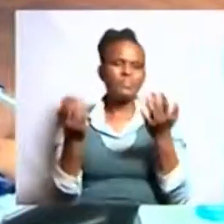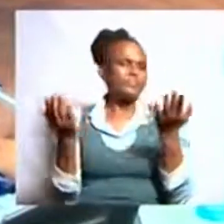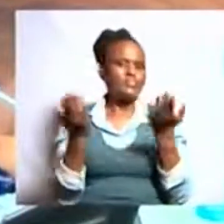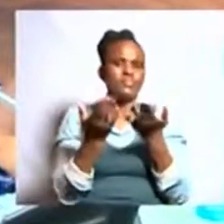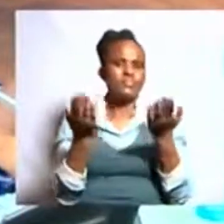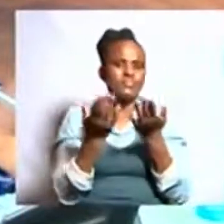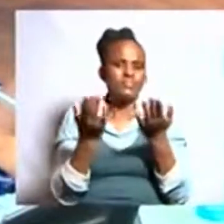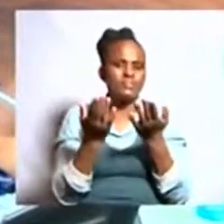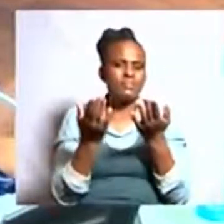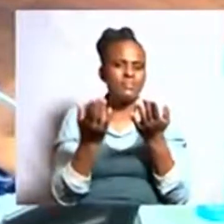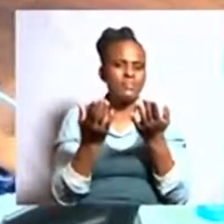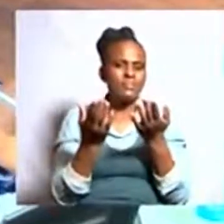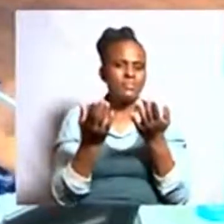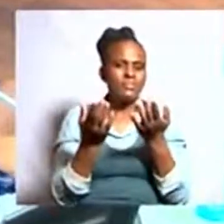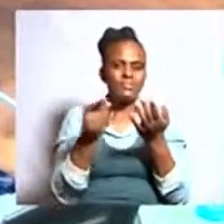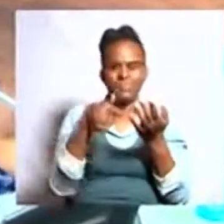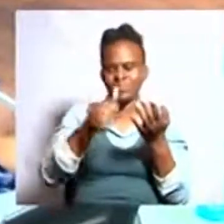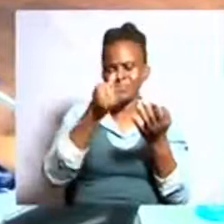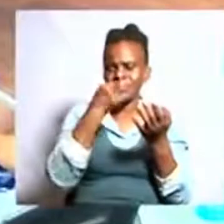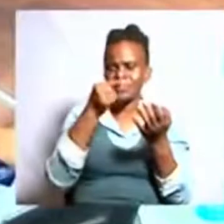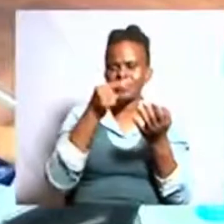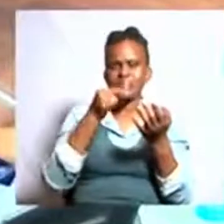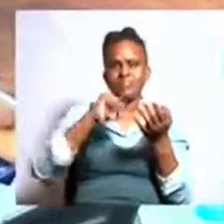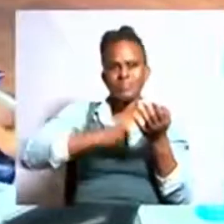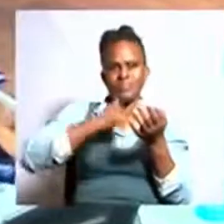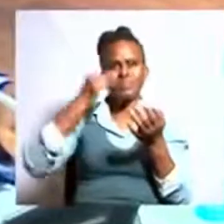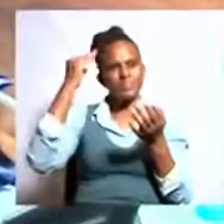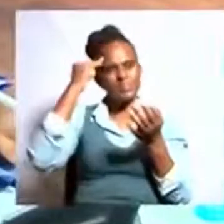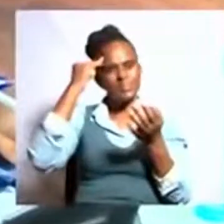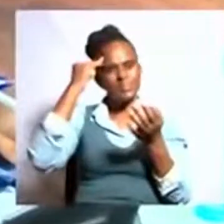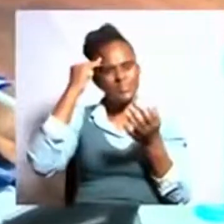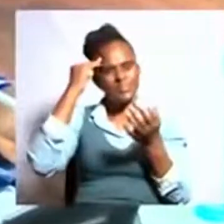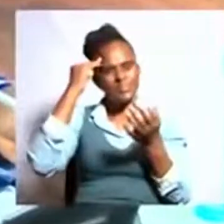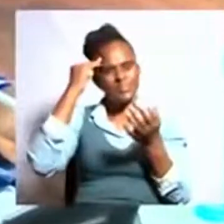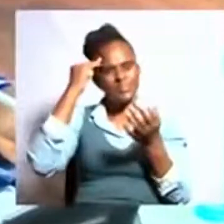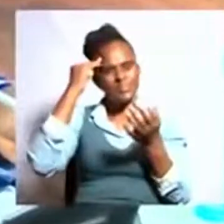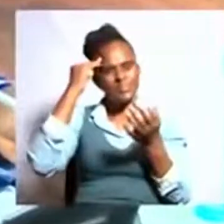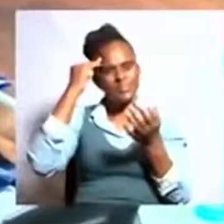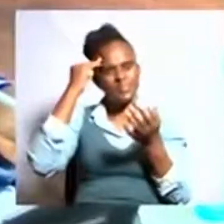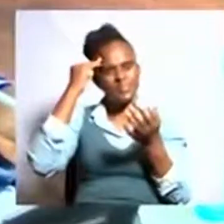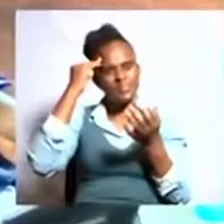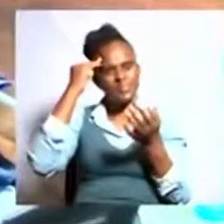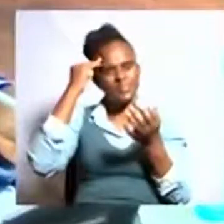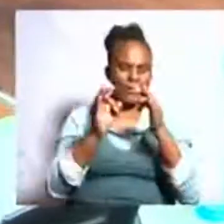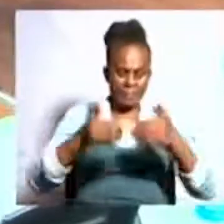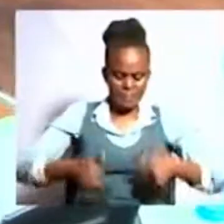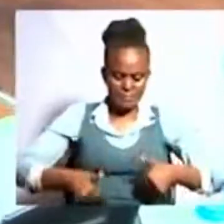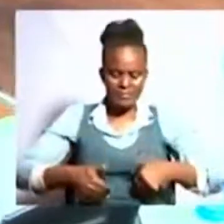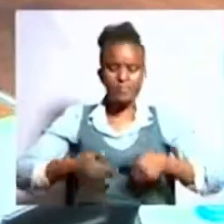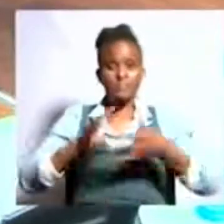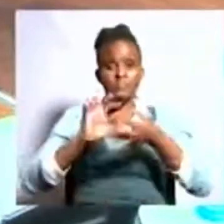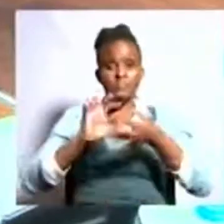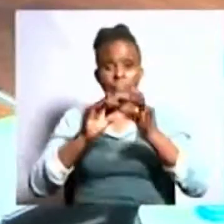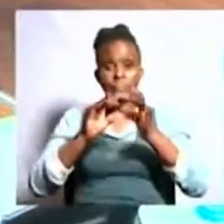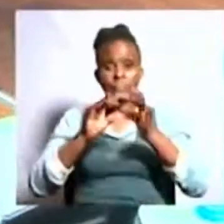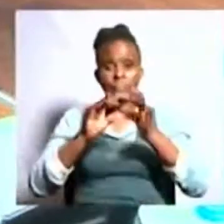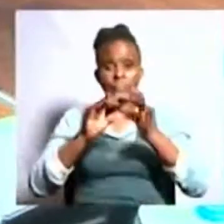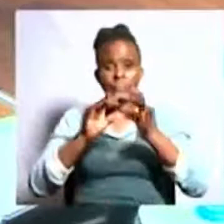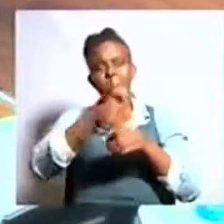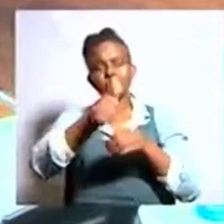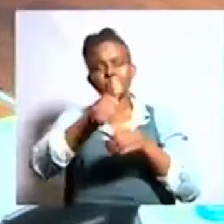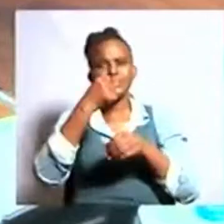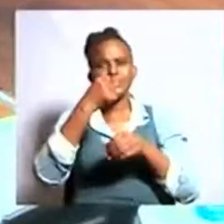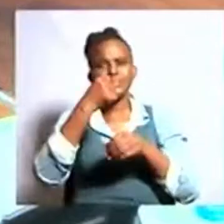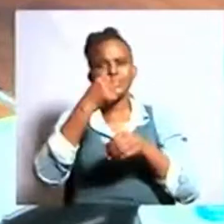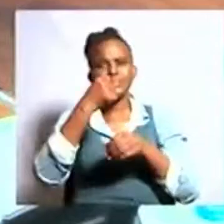you can say, had we known, could have brought minutes. If the youth coordinator is saying it's not them who approved